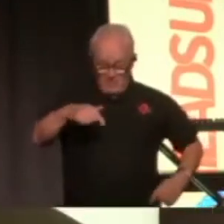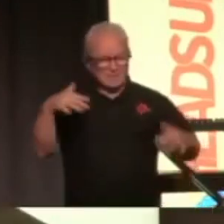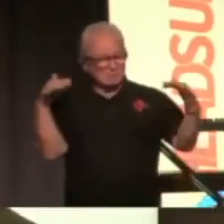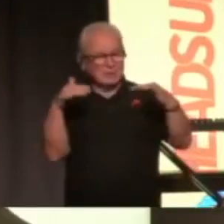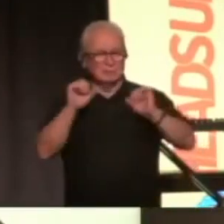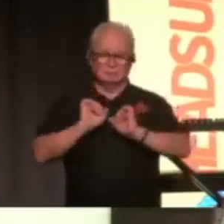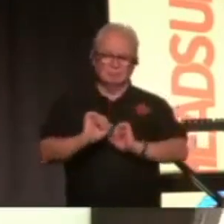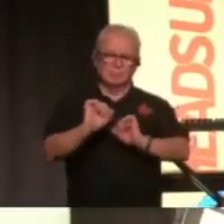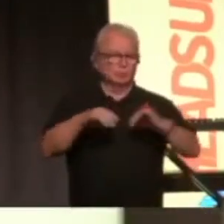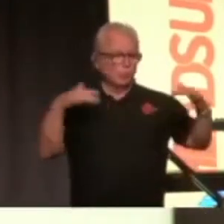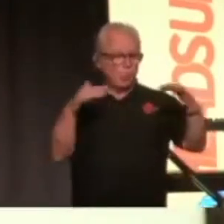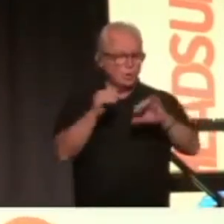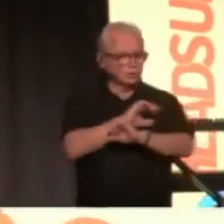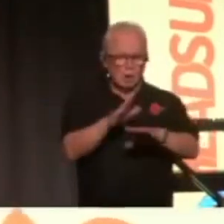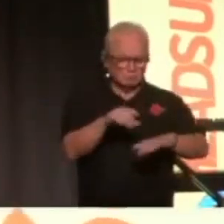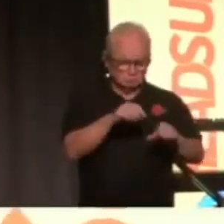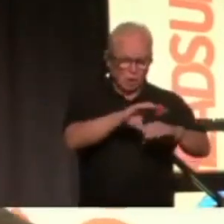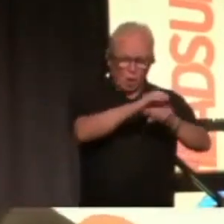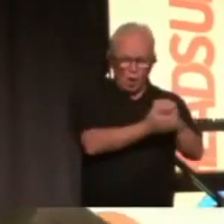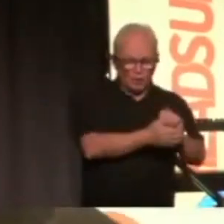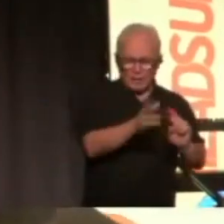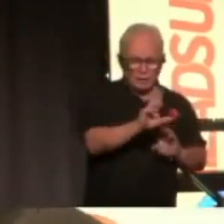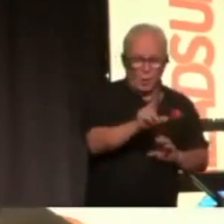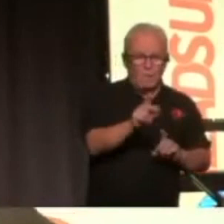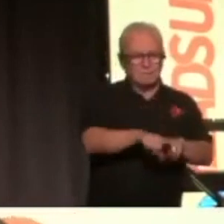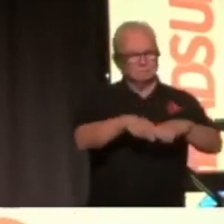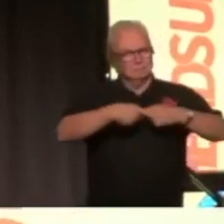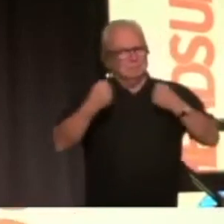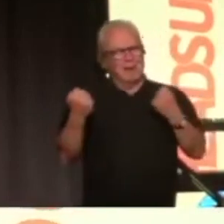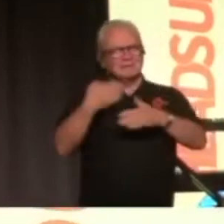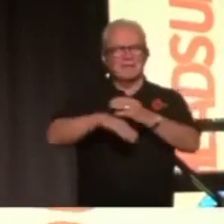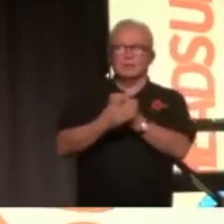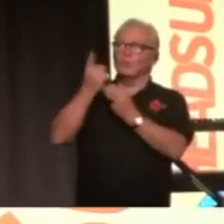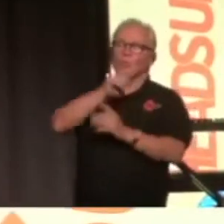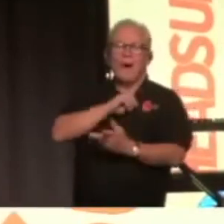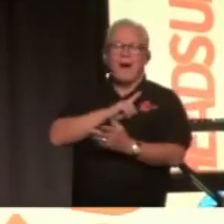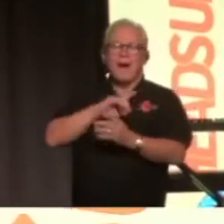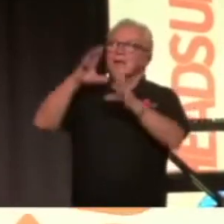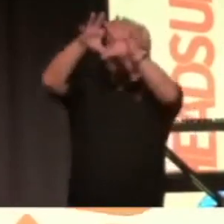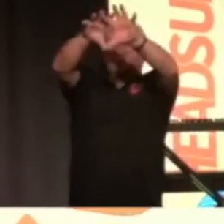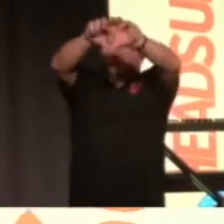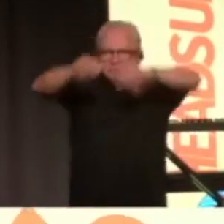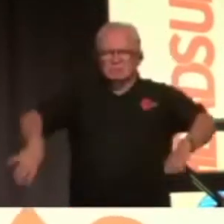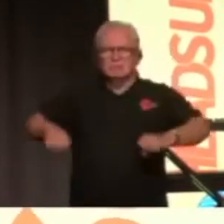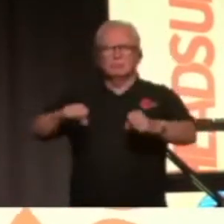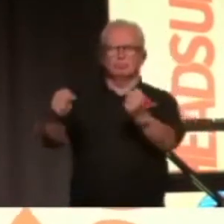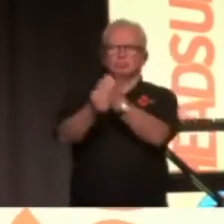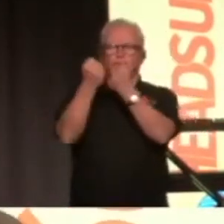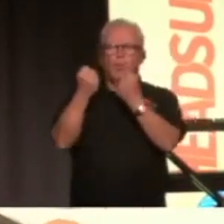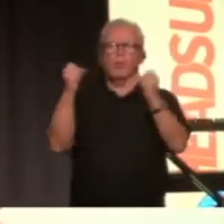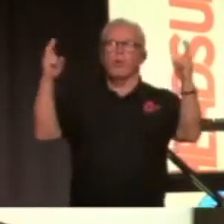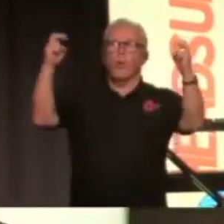your warfare are not carnal, but mighty in God for pulling down strongholds, okay? Now, I